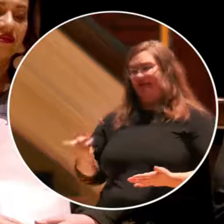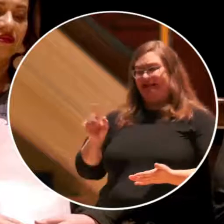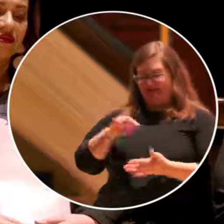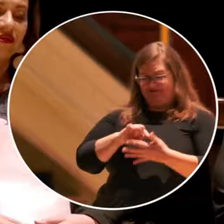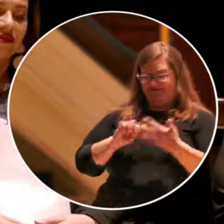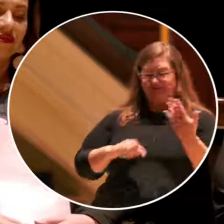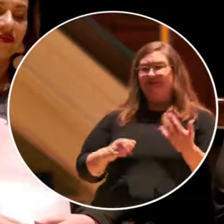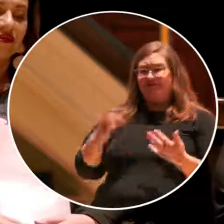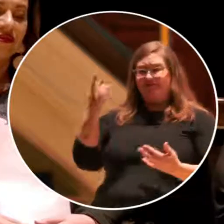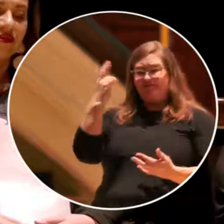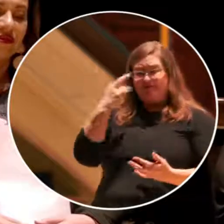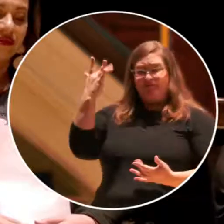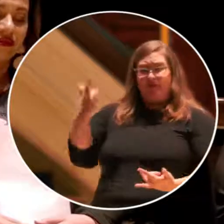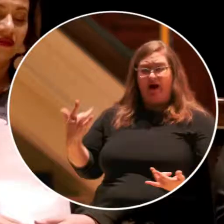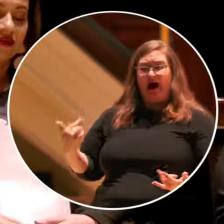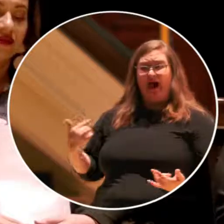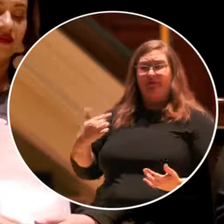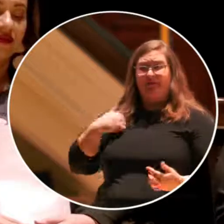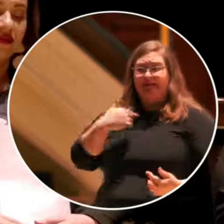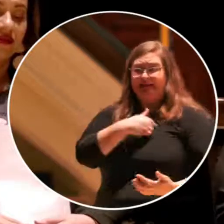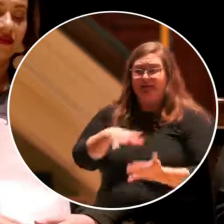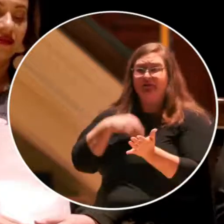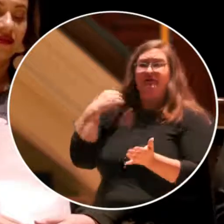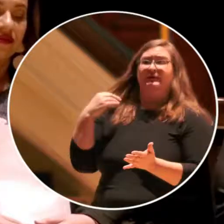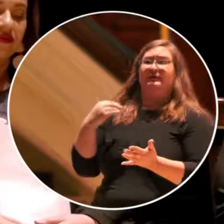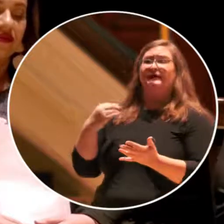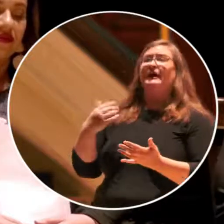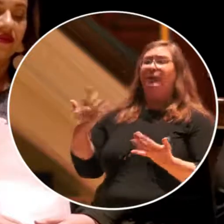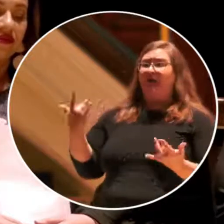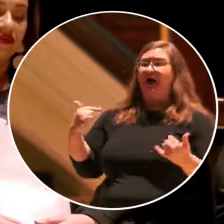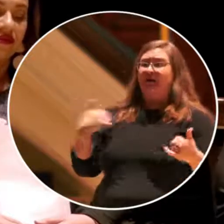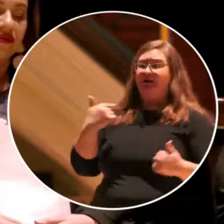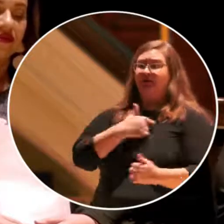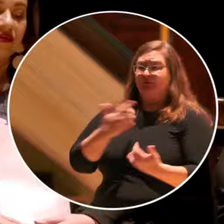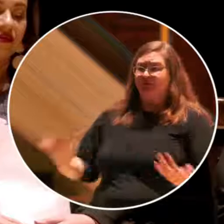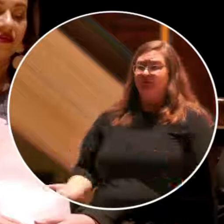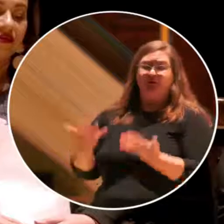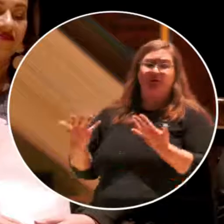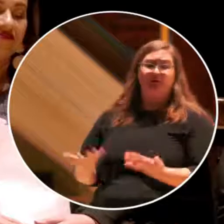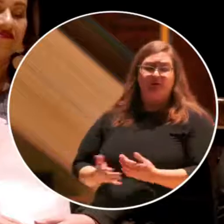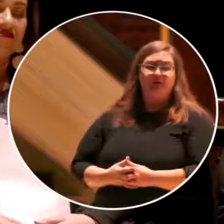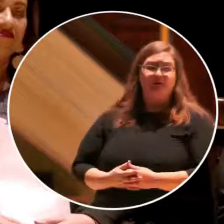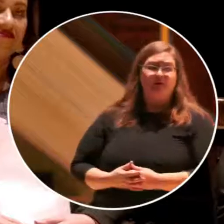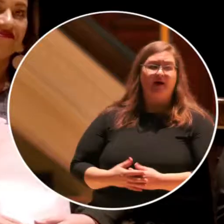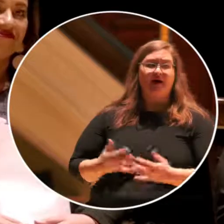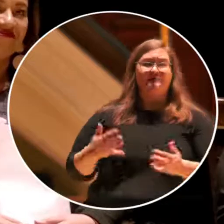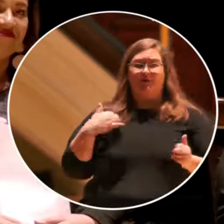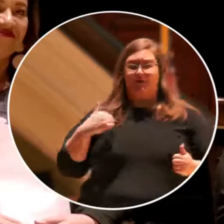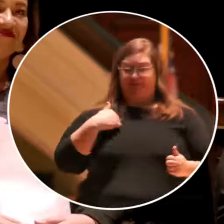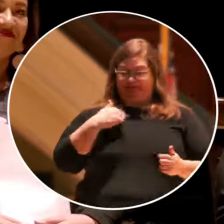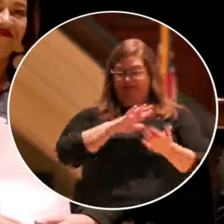here. But I've learned to live by example, so you can watch me.